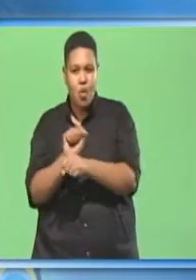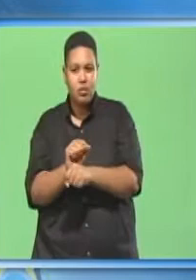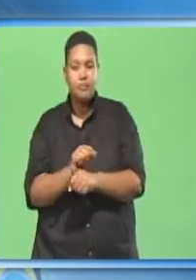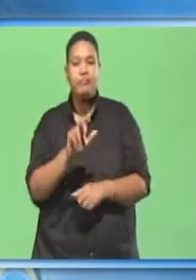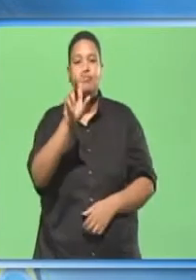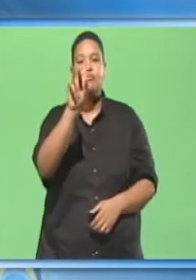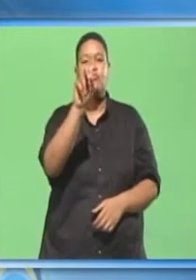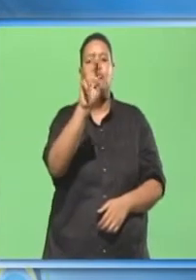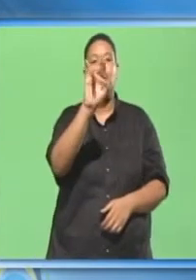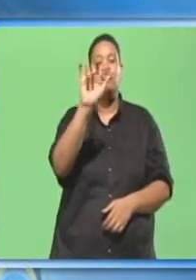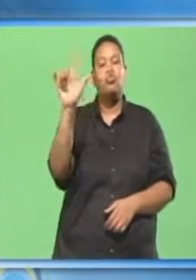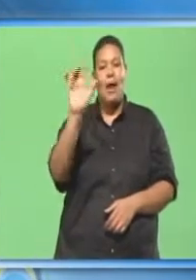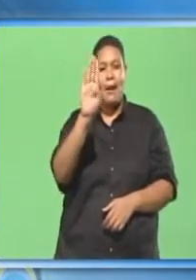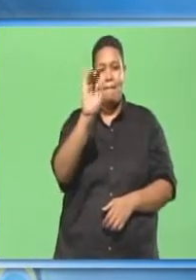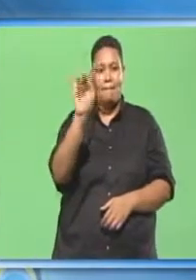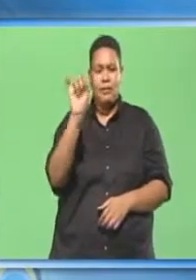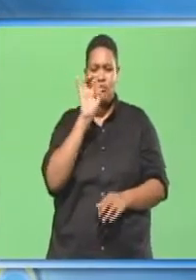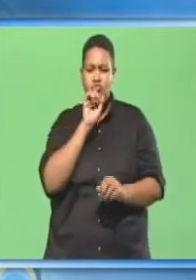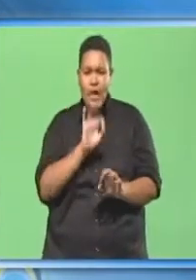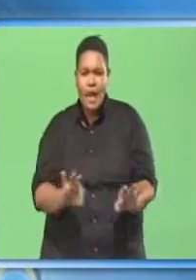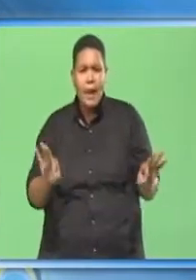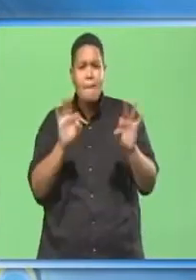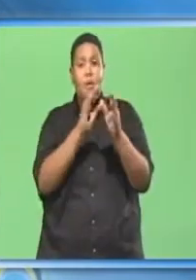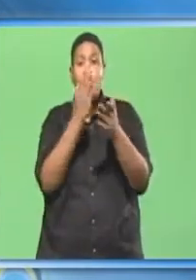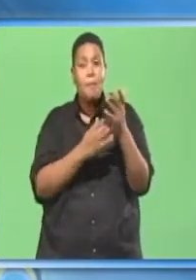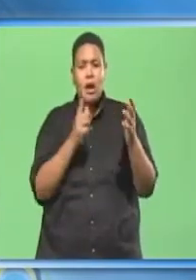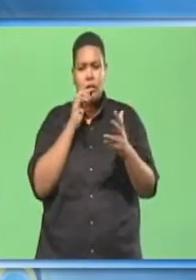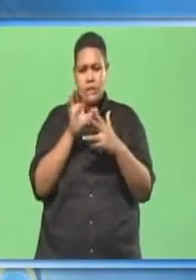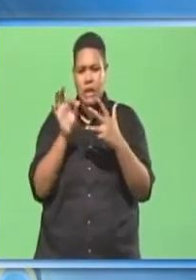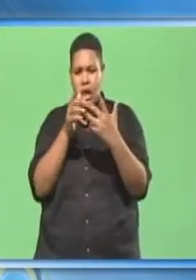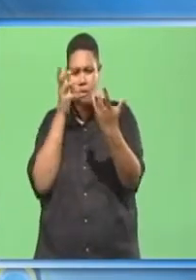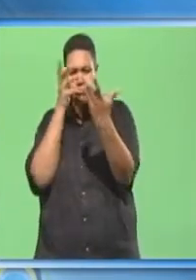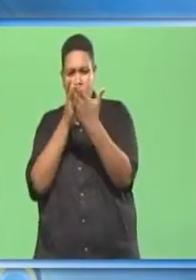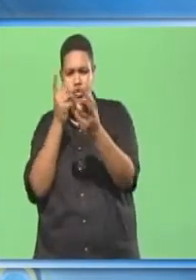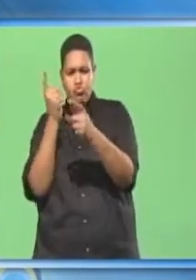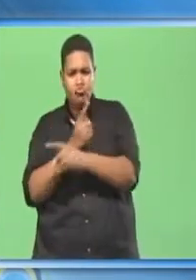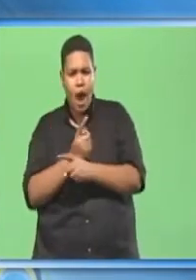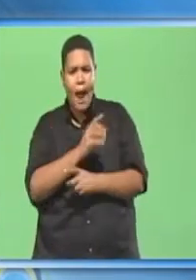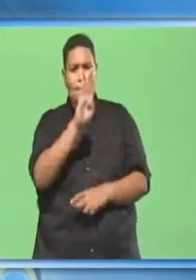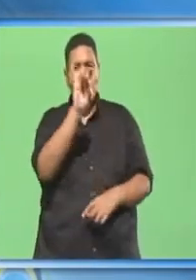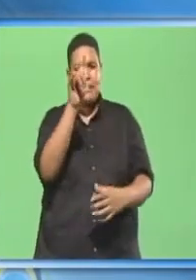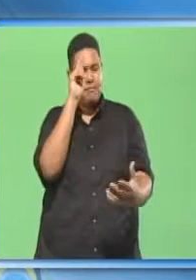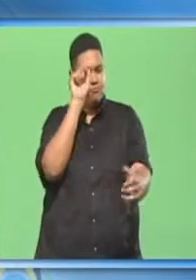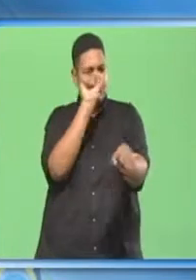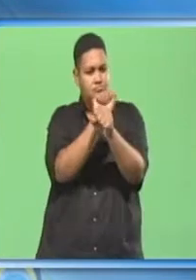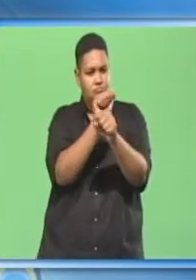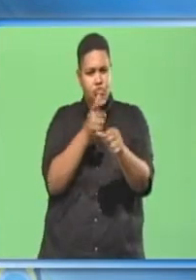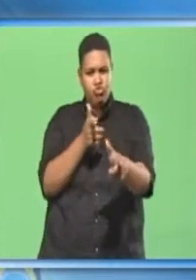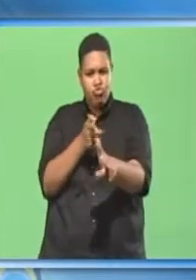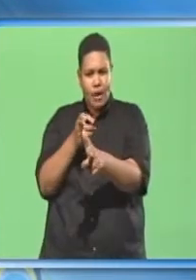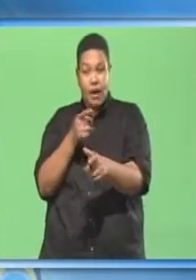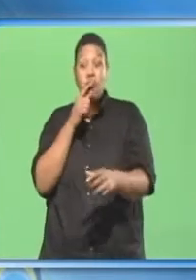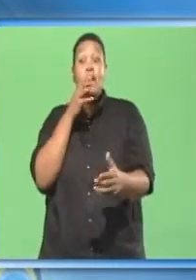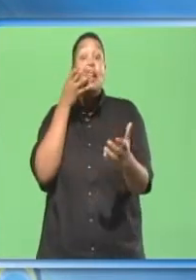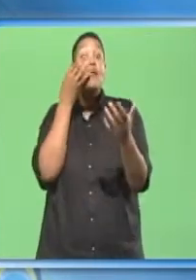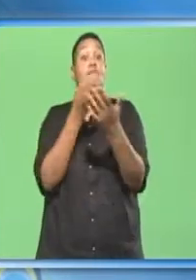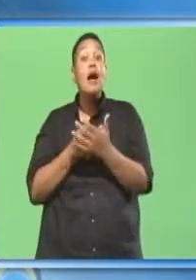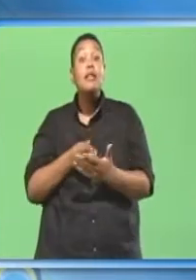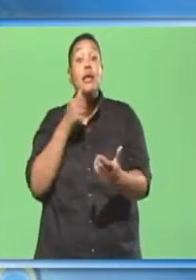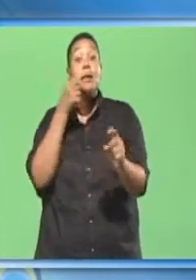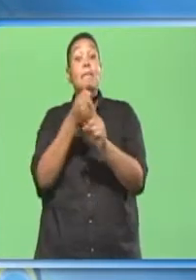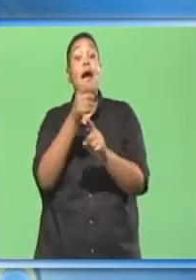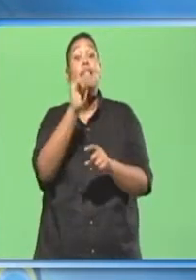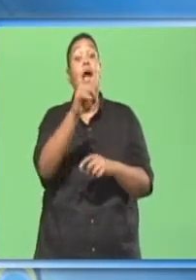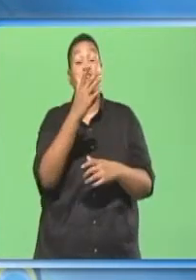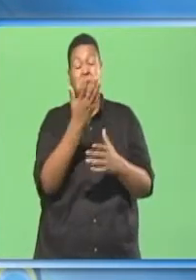Drill bits. An important part of drilling is selecting the appropriate bit for the job. Factors that affect the section of a